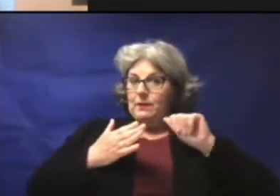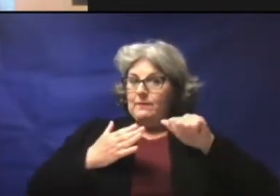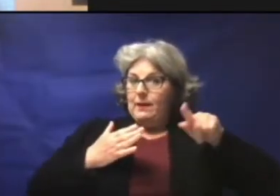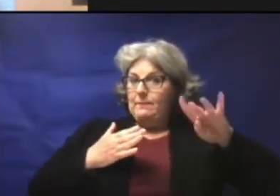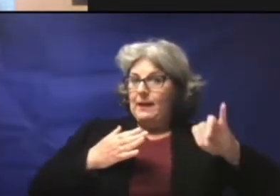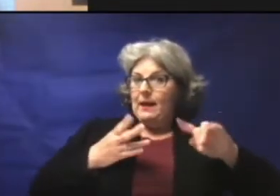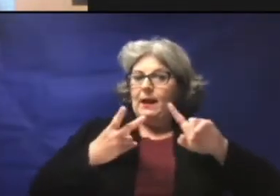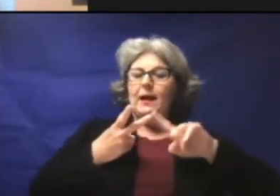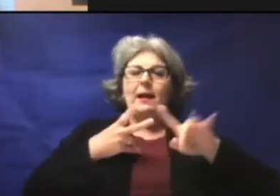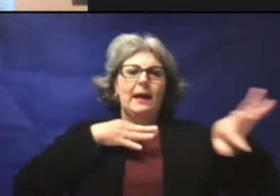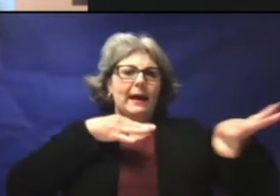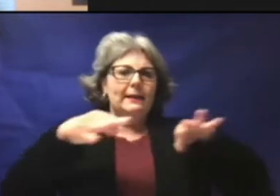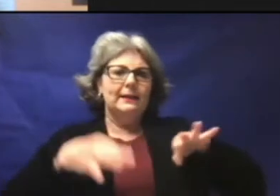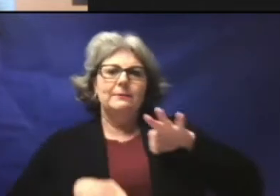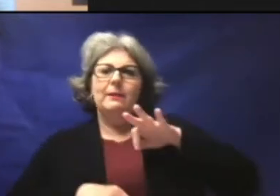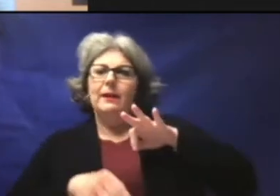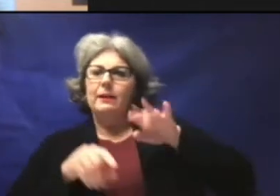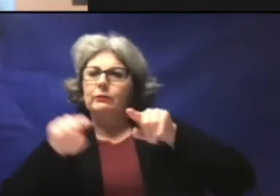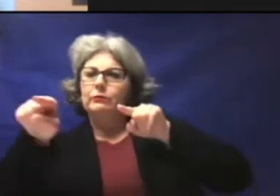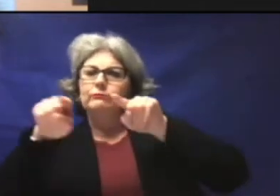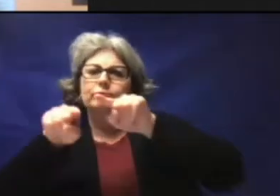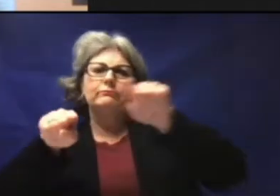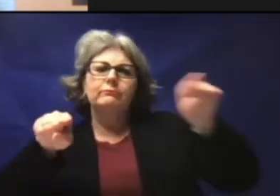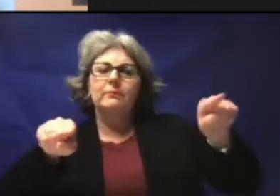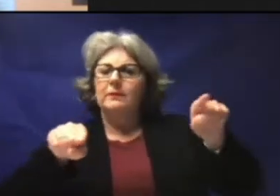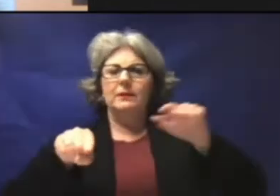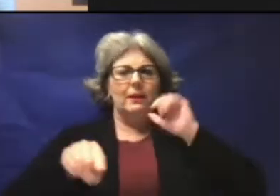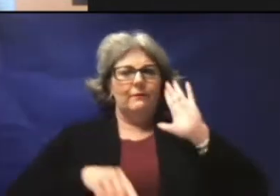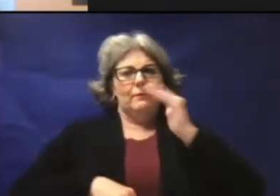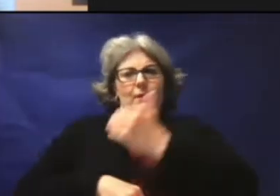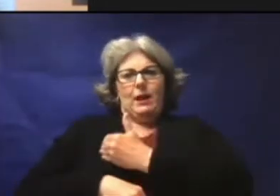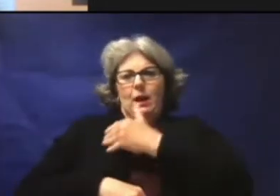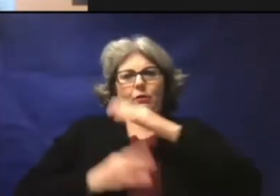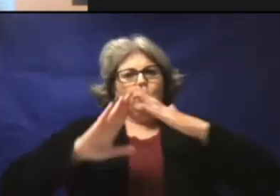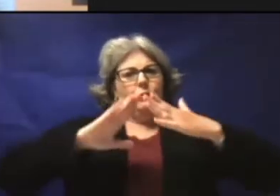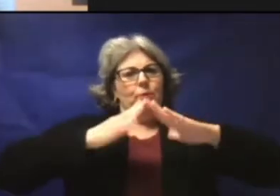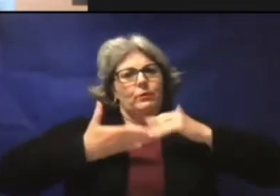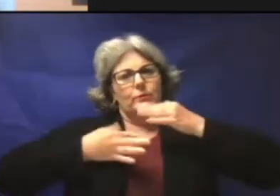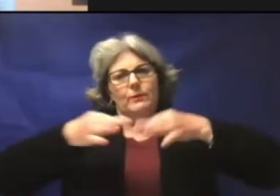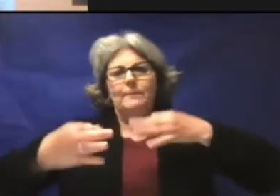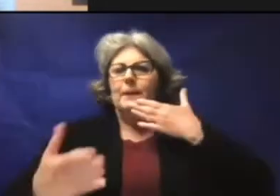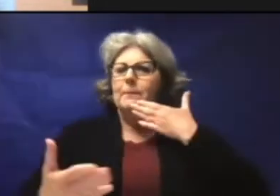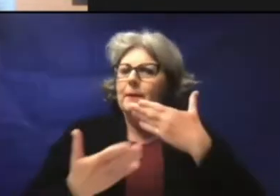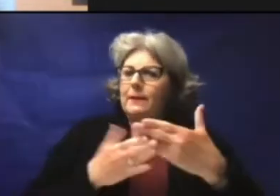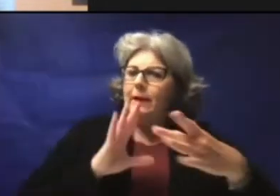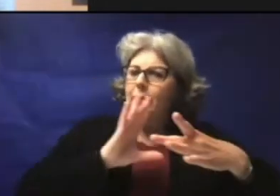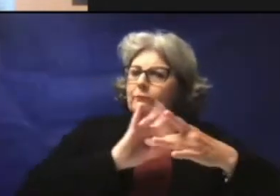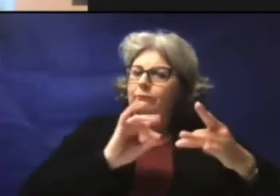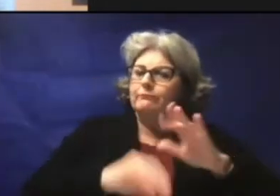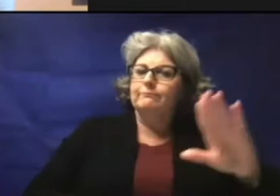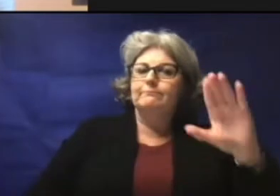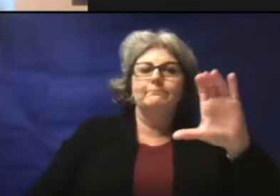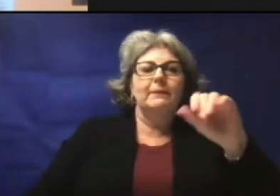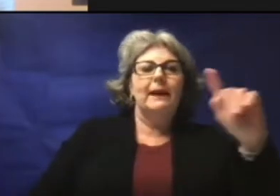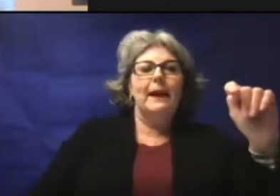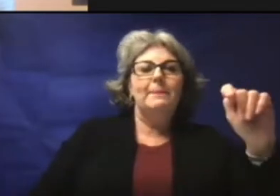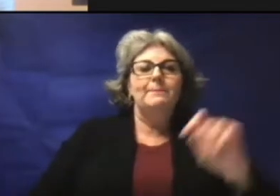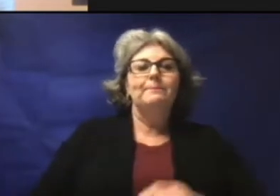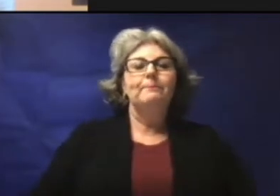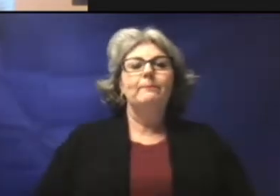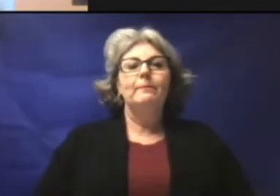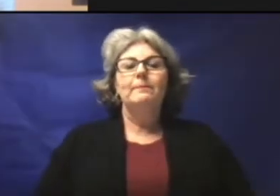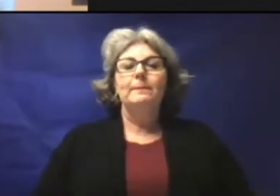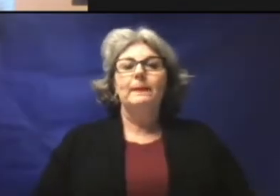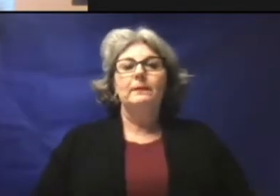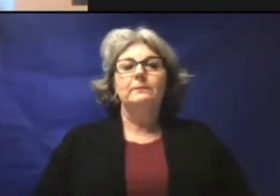also explaining to others who aren't from the community. So thank you so much for sharing that. We spoke